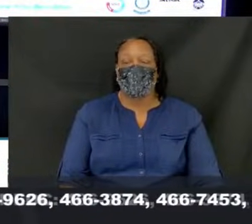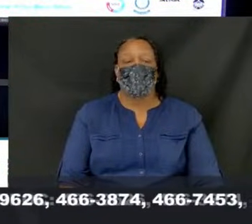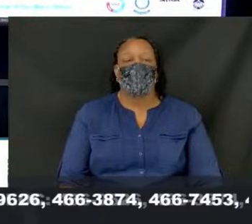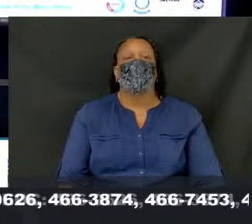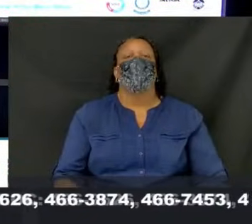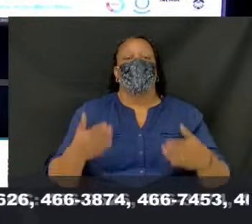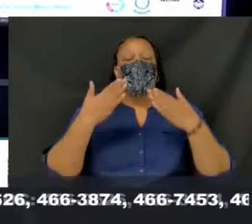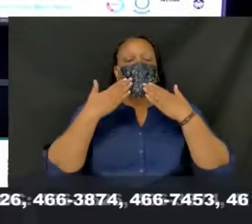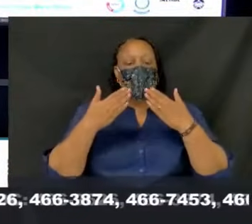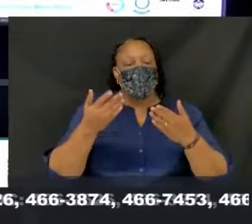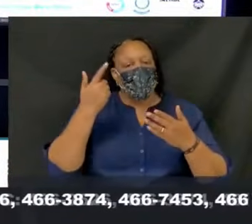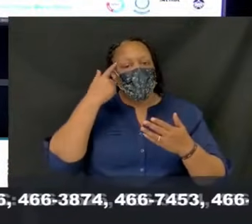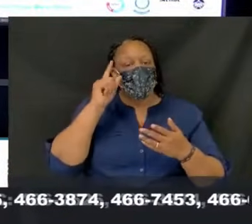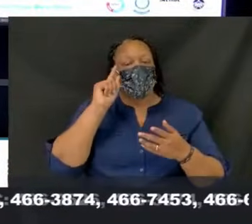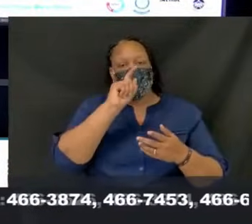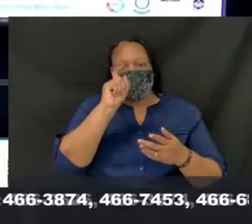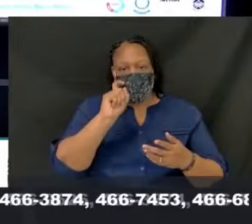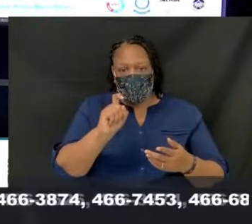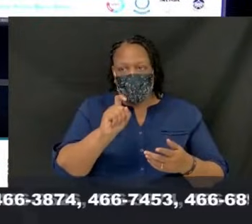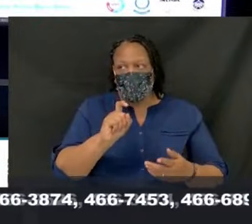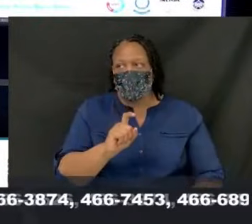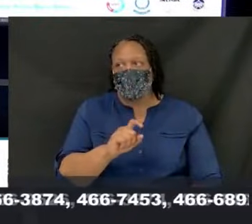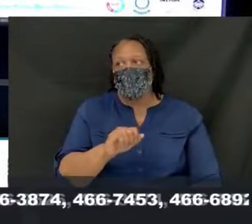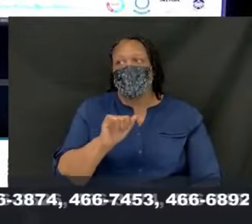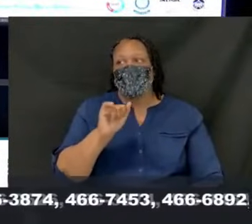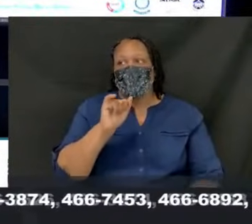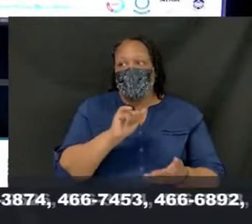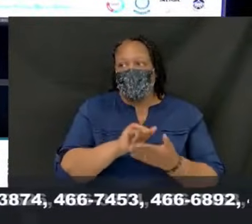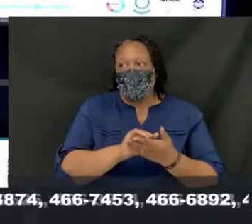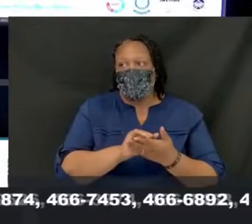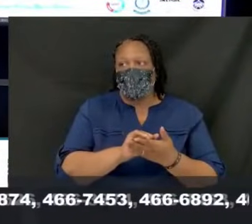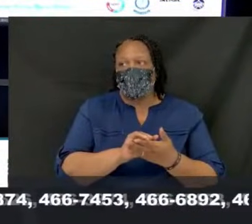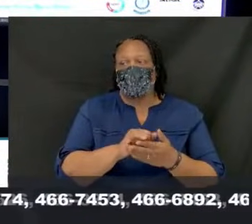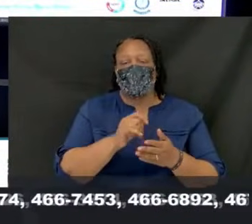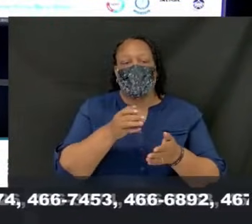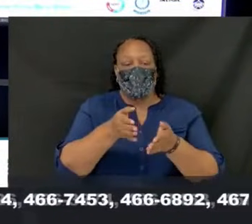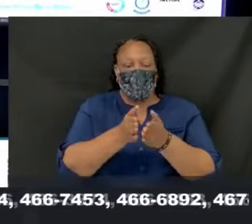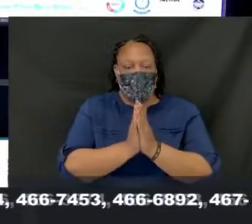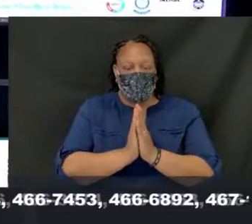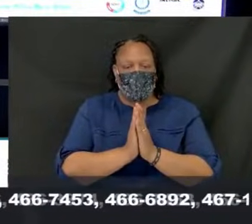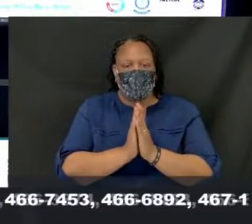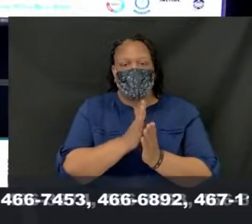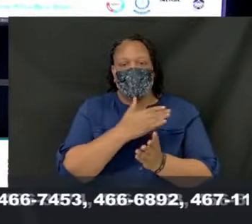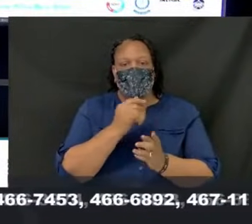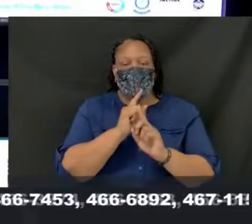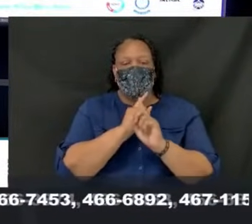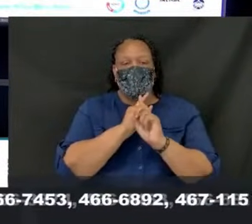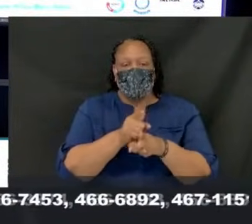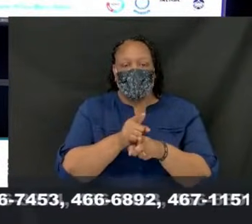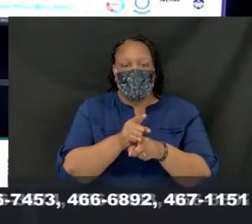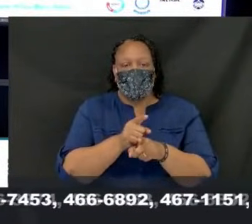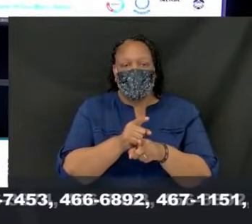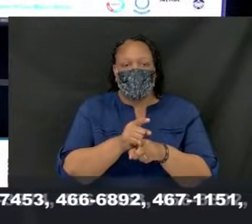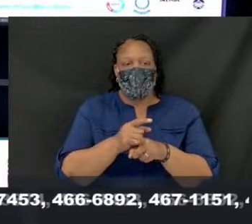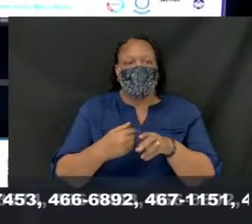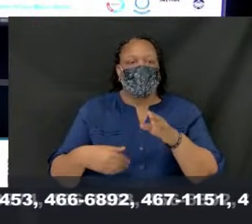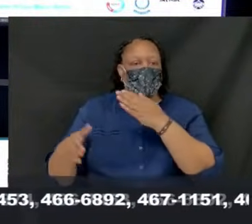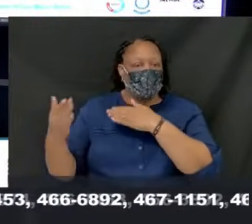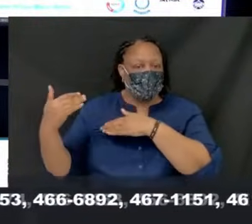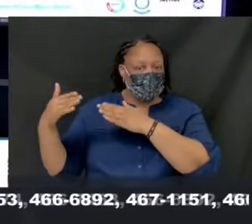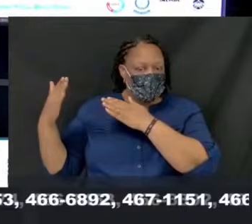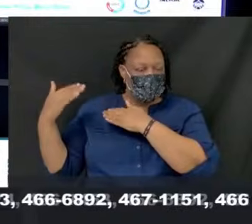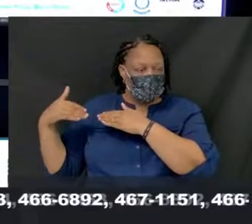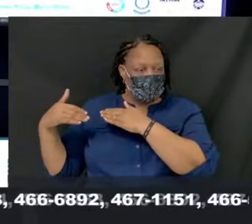the question, and it is a question that would have been asked and answered by this government in the